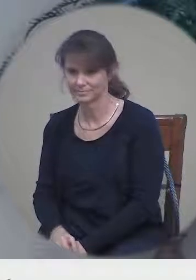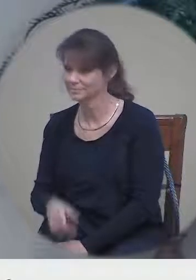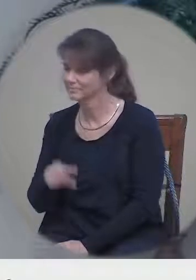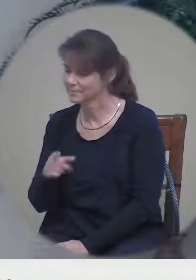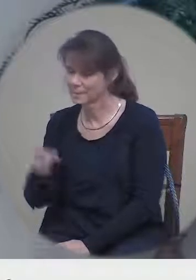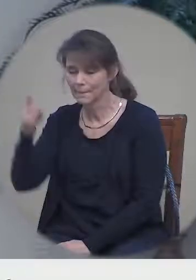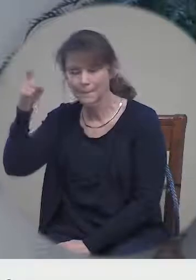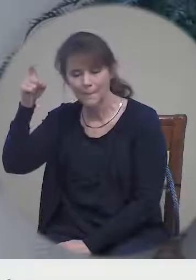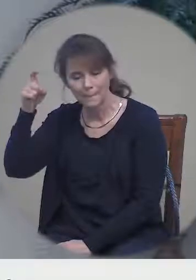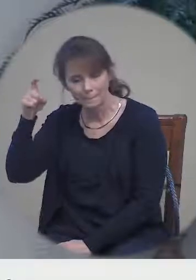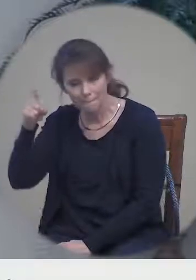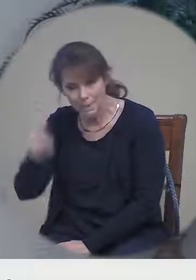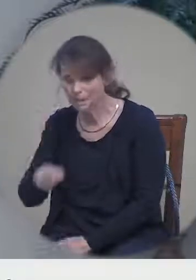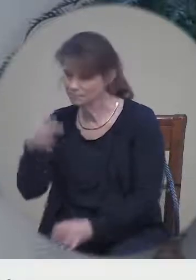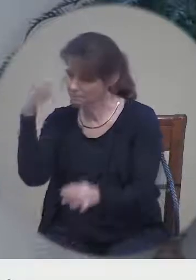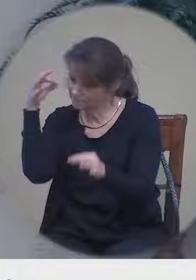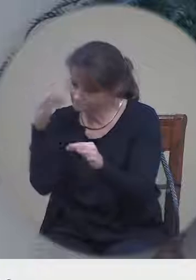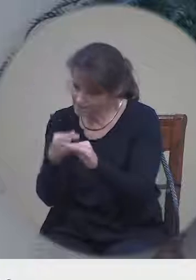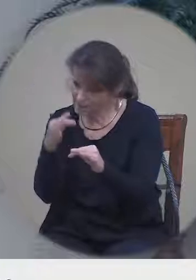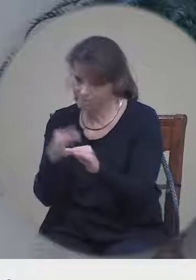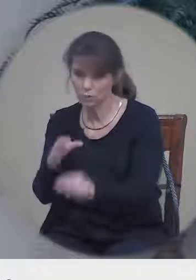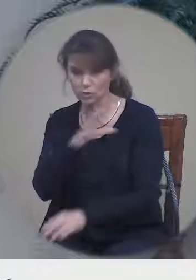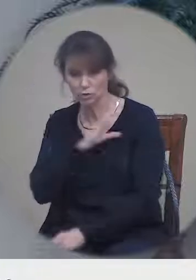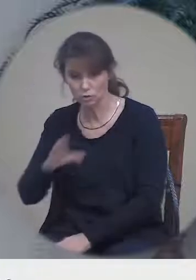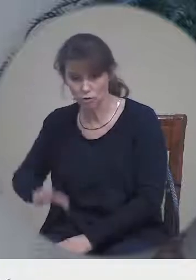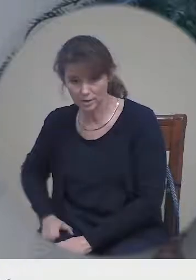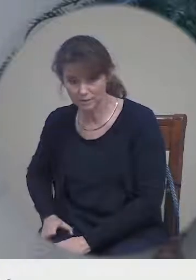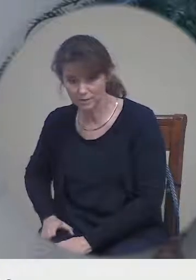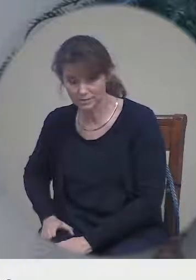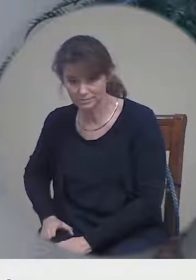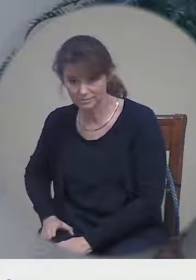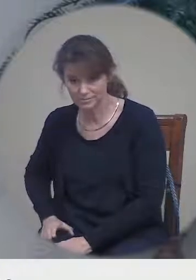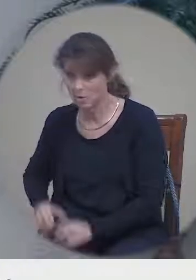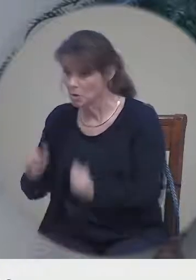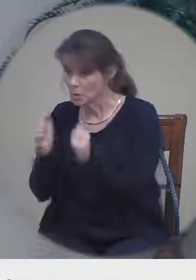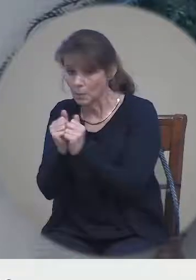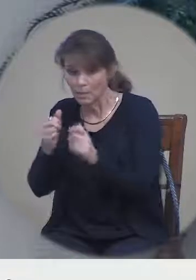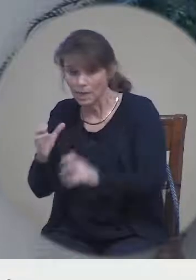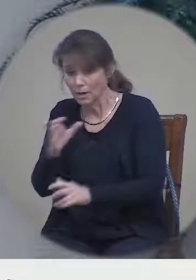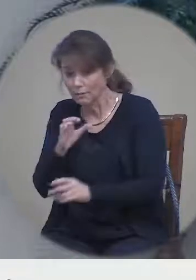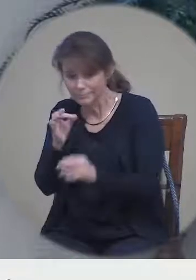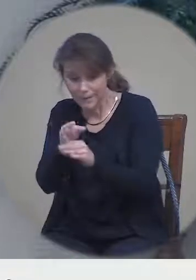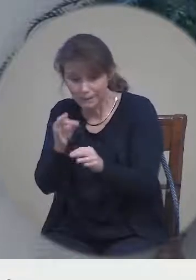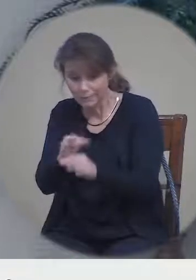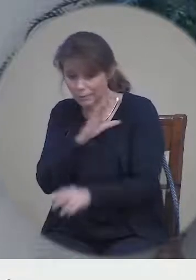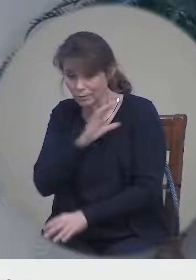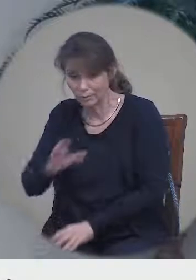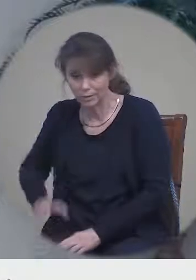without being a faithful Christian and a member of the church. You will not go.